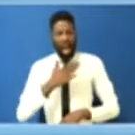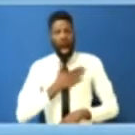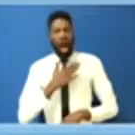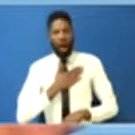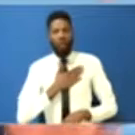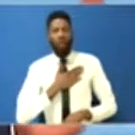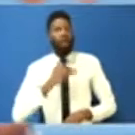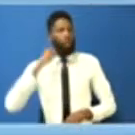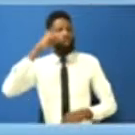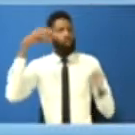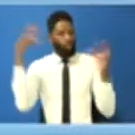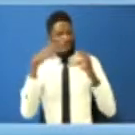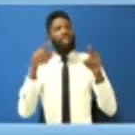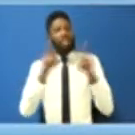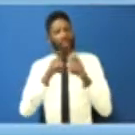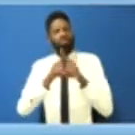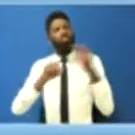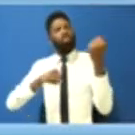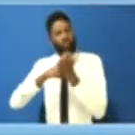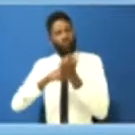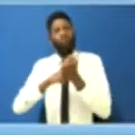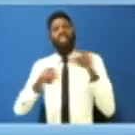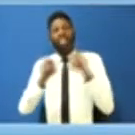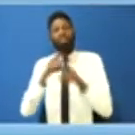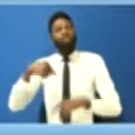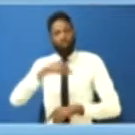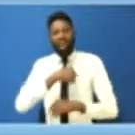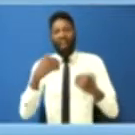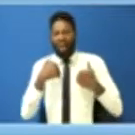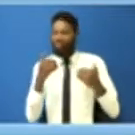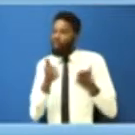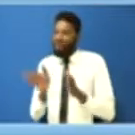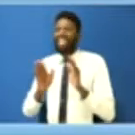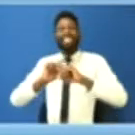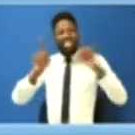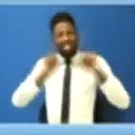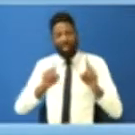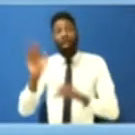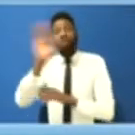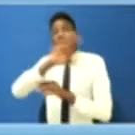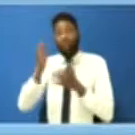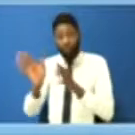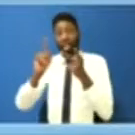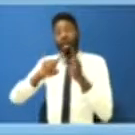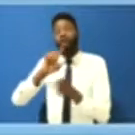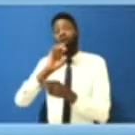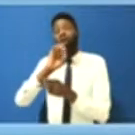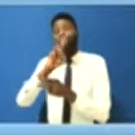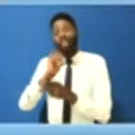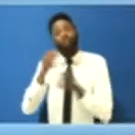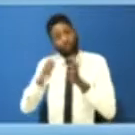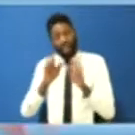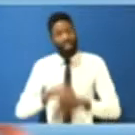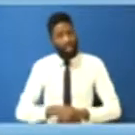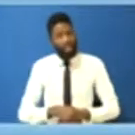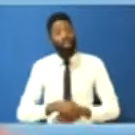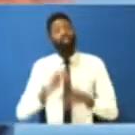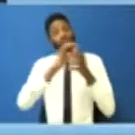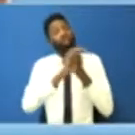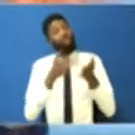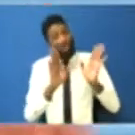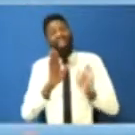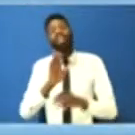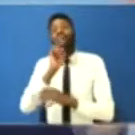and our pa and we have fused a lot of ways the wiper way the odm way the jubilee way the nak kenya way the can